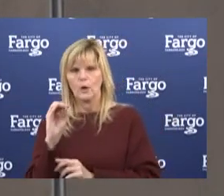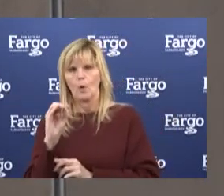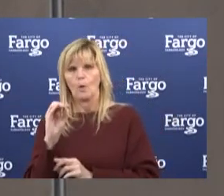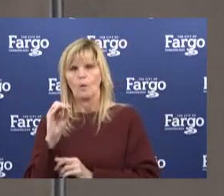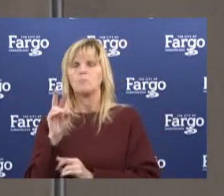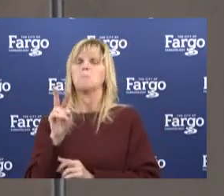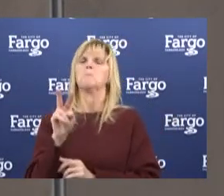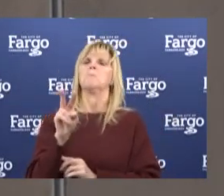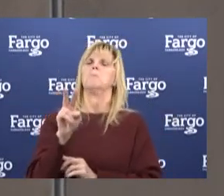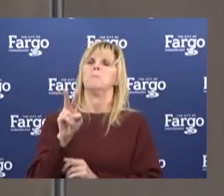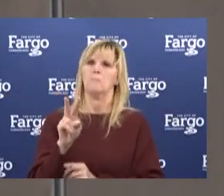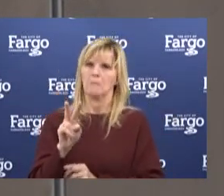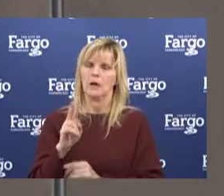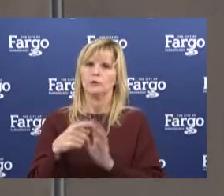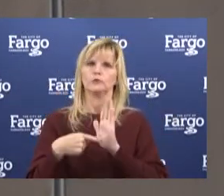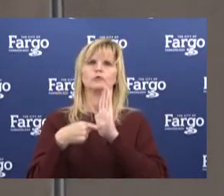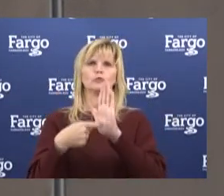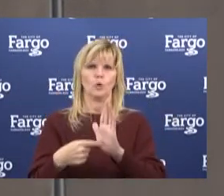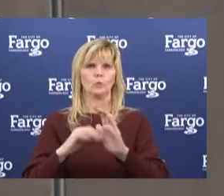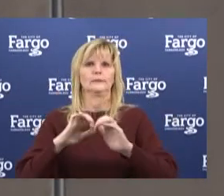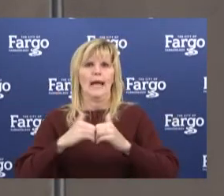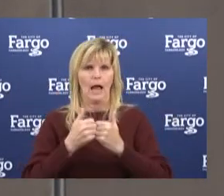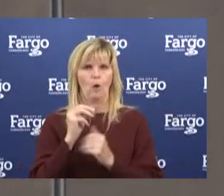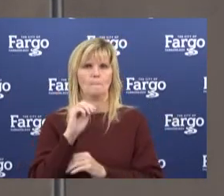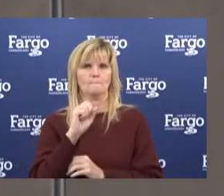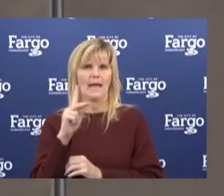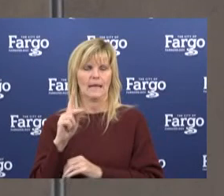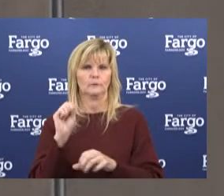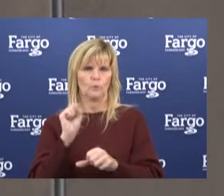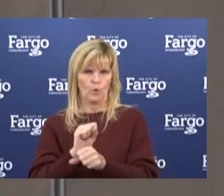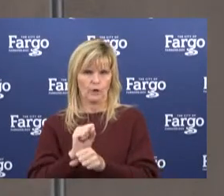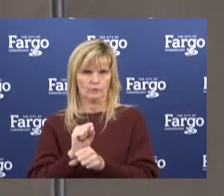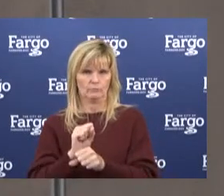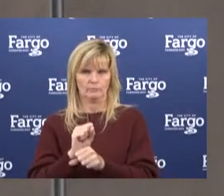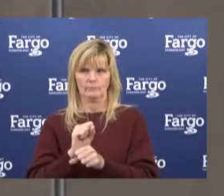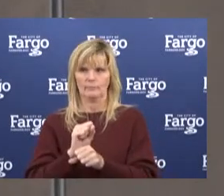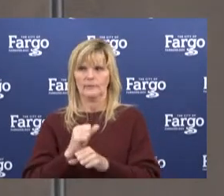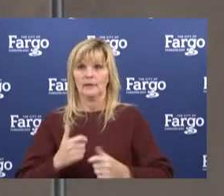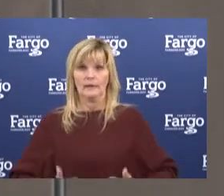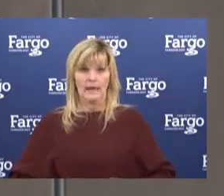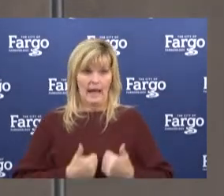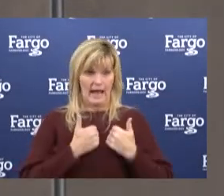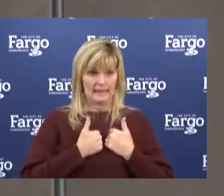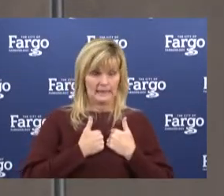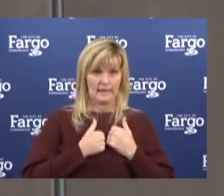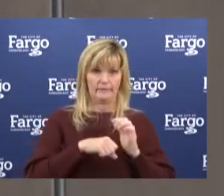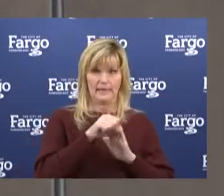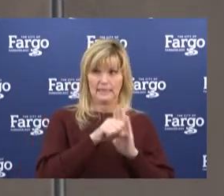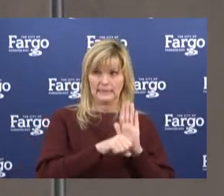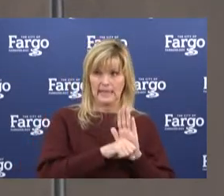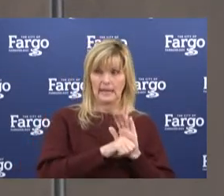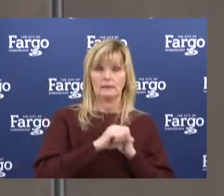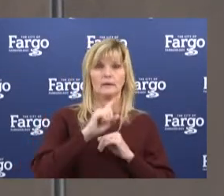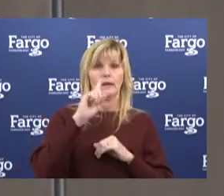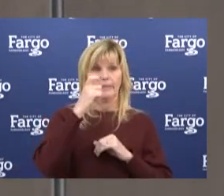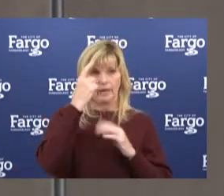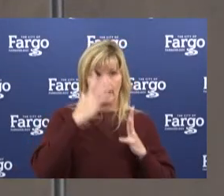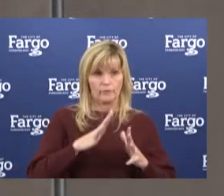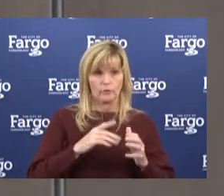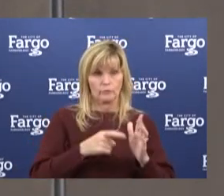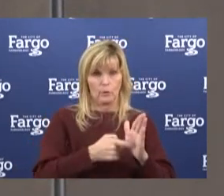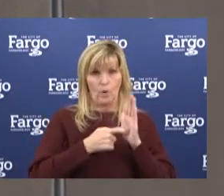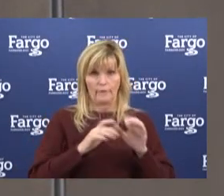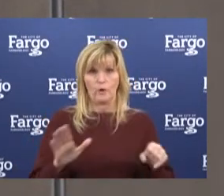very visually shows how masks work. I live in a state where our governor has issued a mask mandate for our entire state.